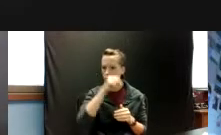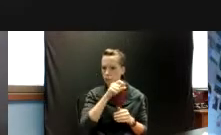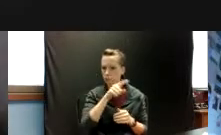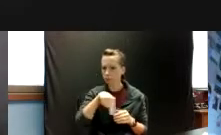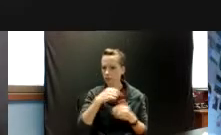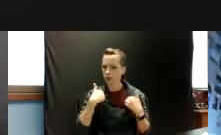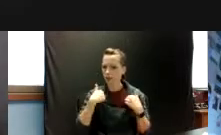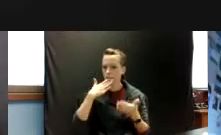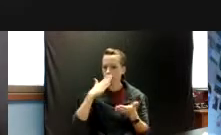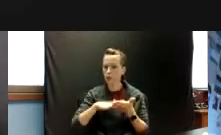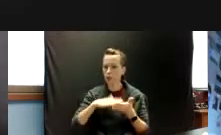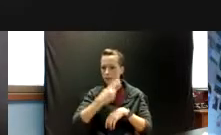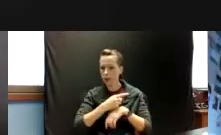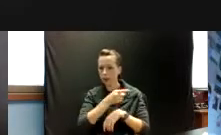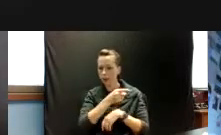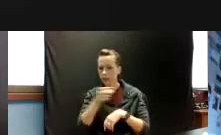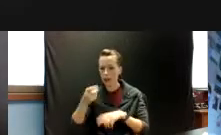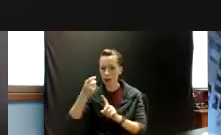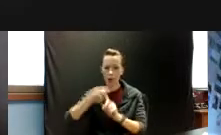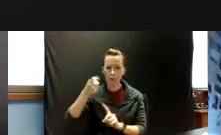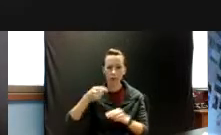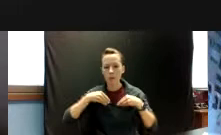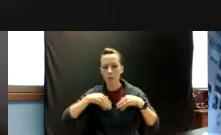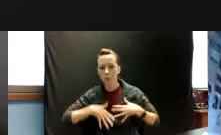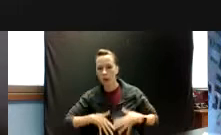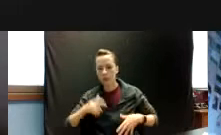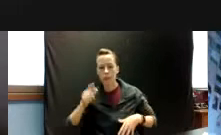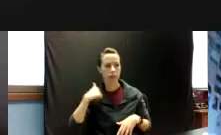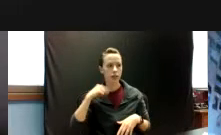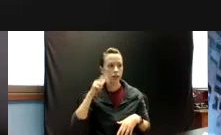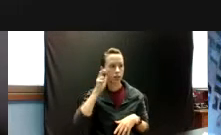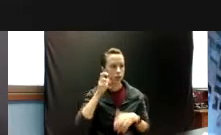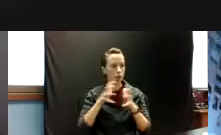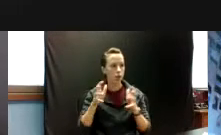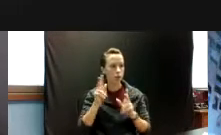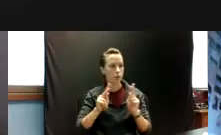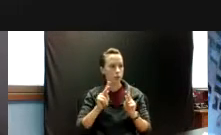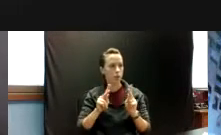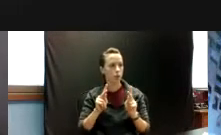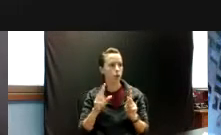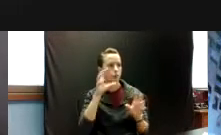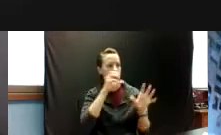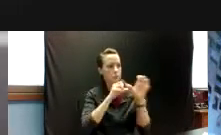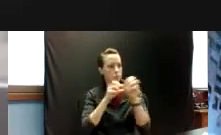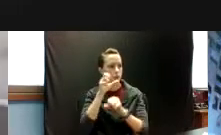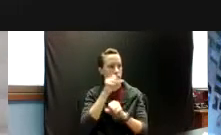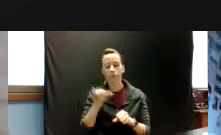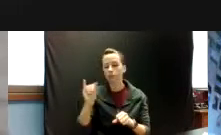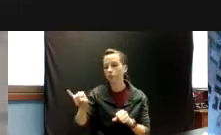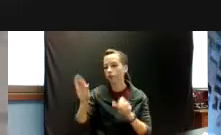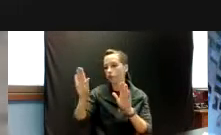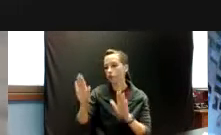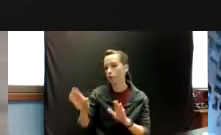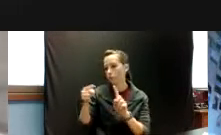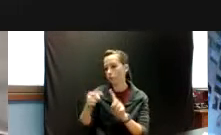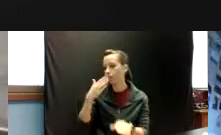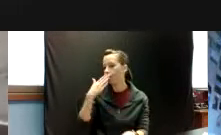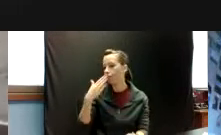are automatically depressed, because I hear a lot of people misuse that very often. That's a great point. Thank you,